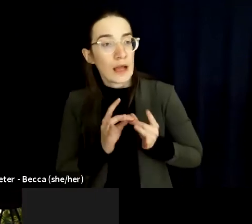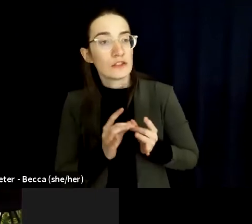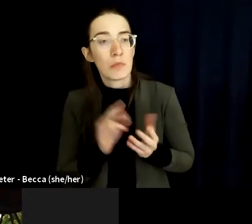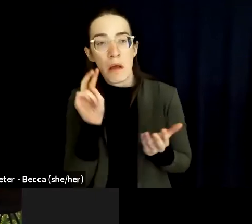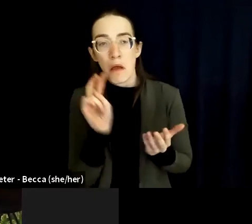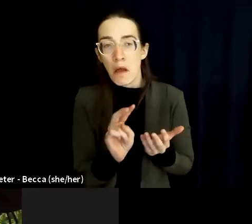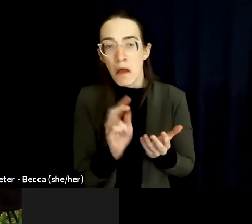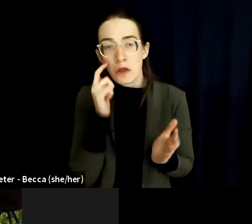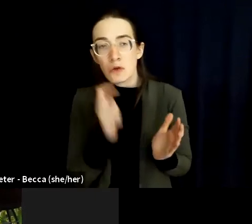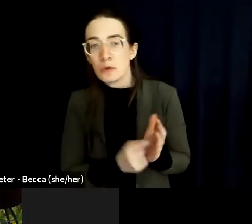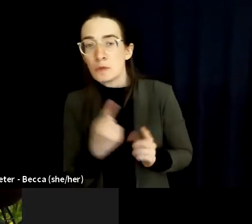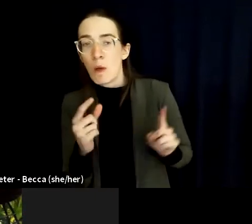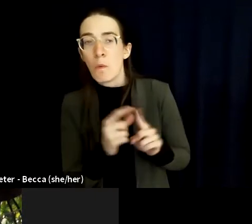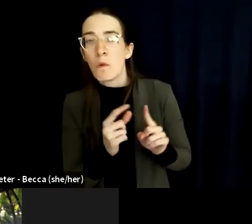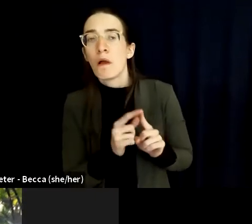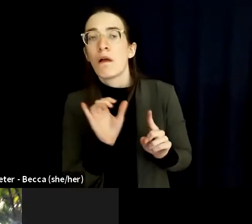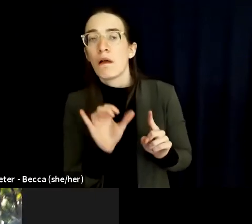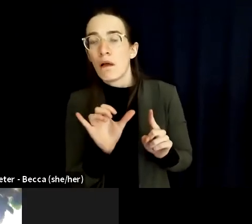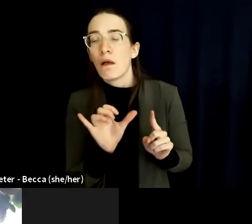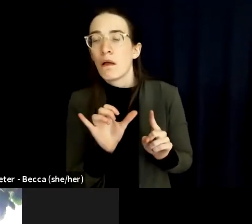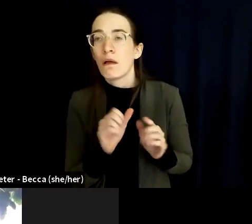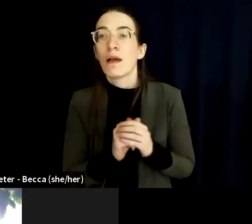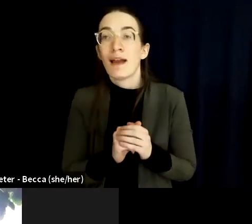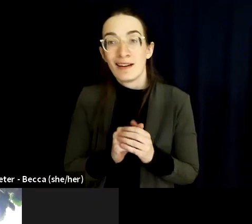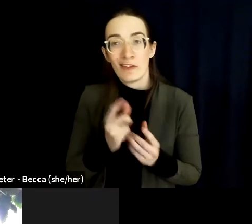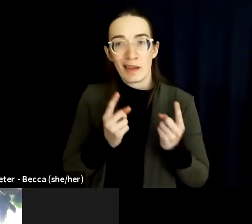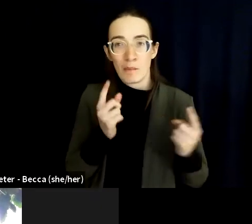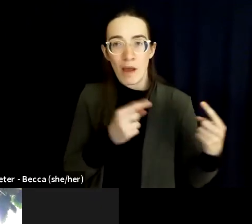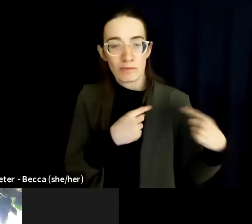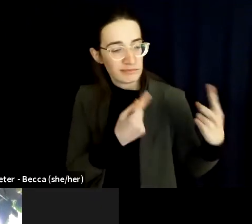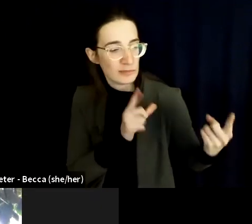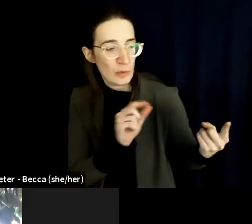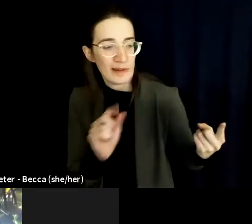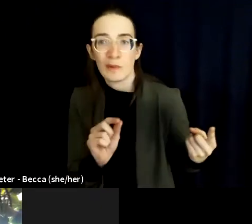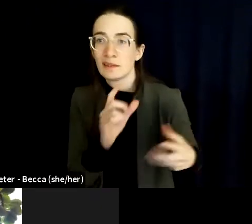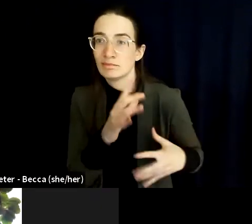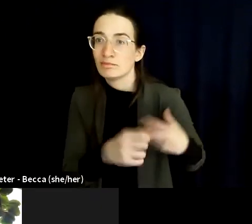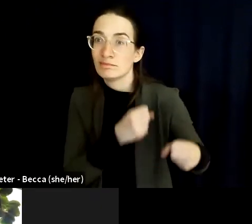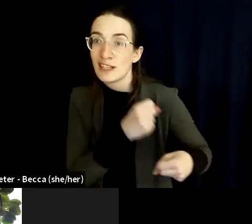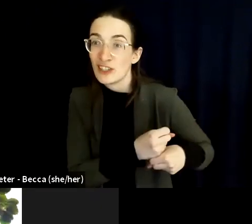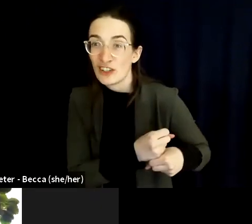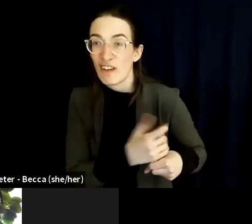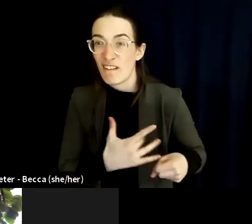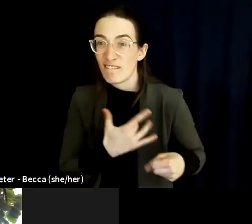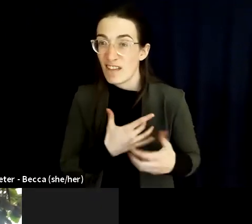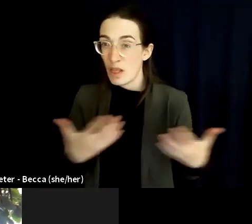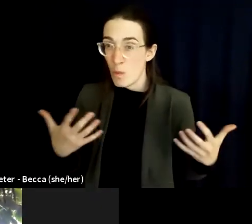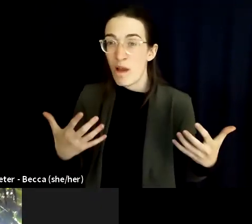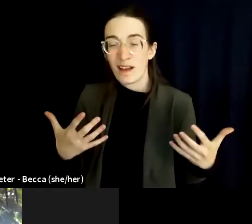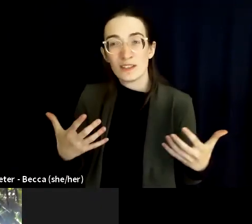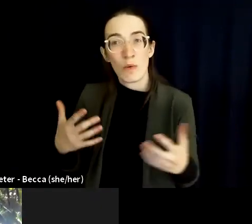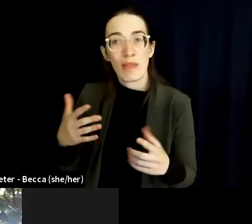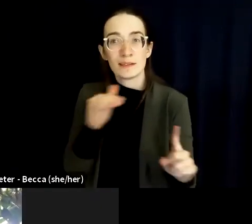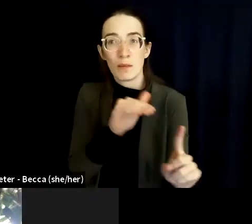certain one, and as you're thinking about 2020 and what that experience was like for you. So that's just a little prompt for